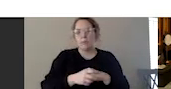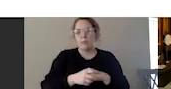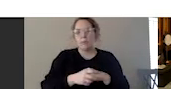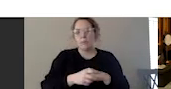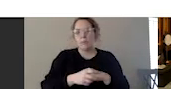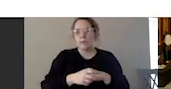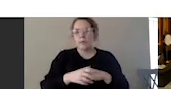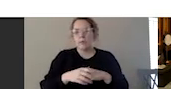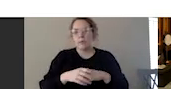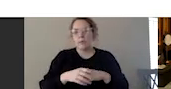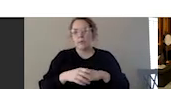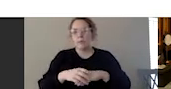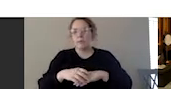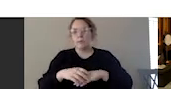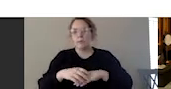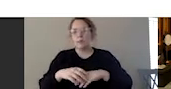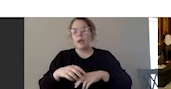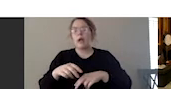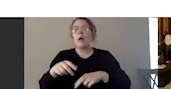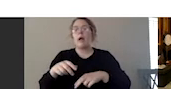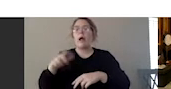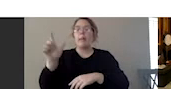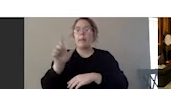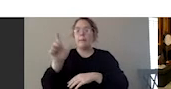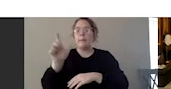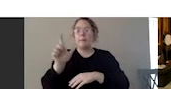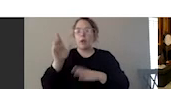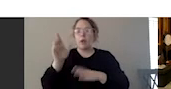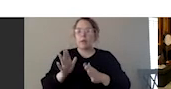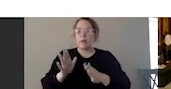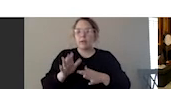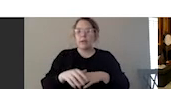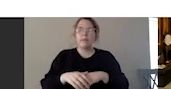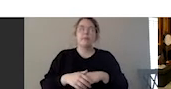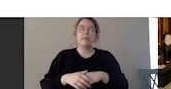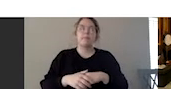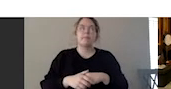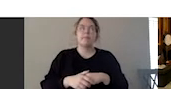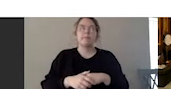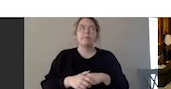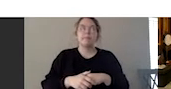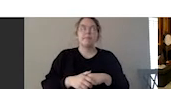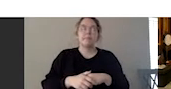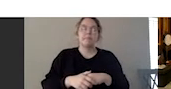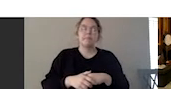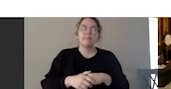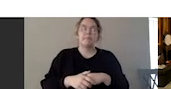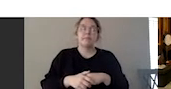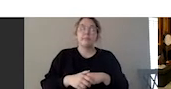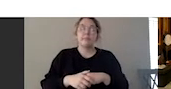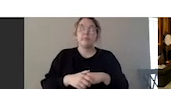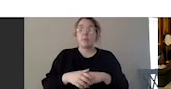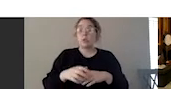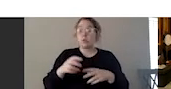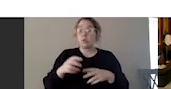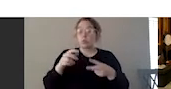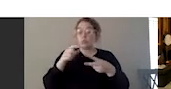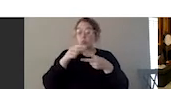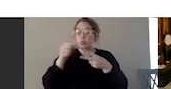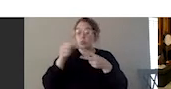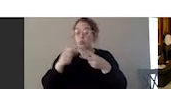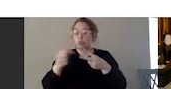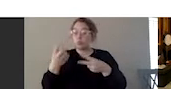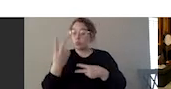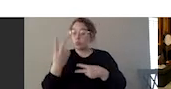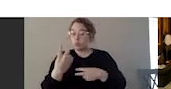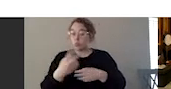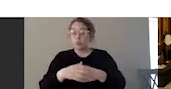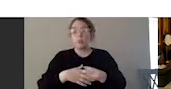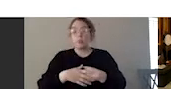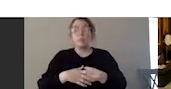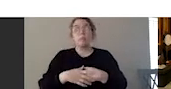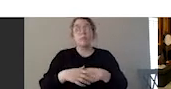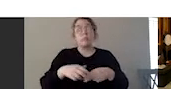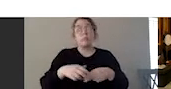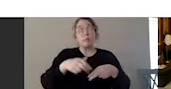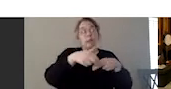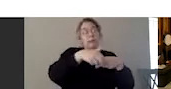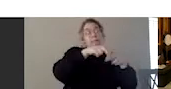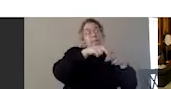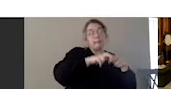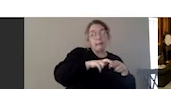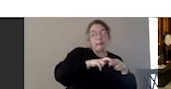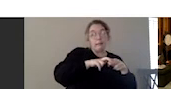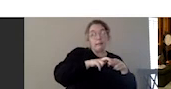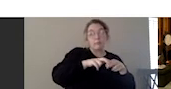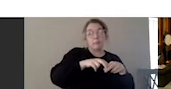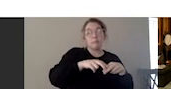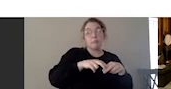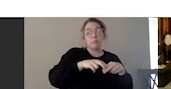that librarian two choices. That librarian can either remain sitting and not acknowledge the student, which would